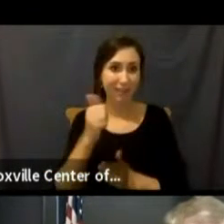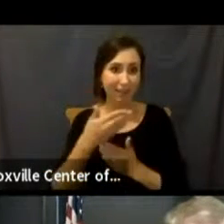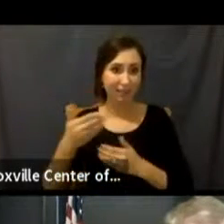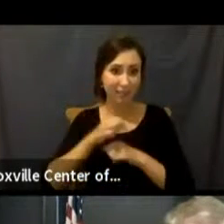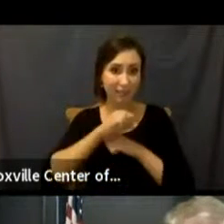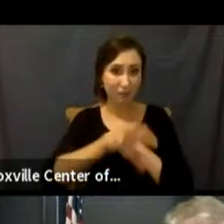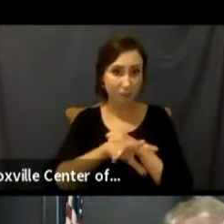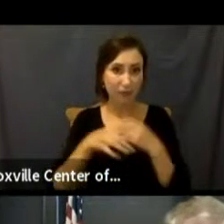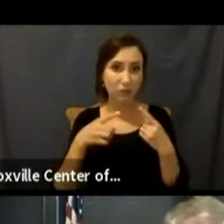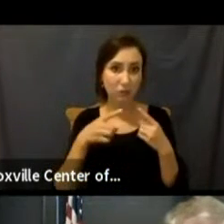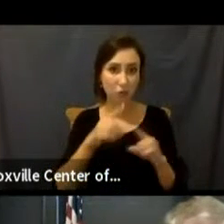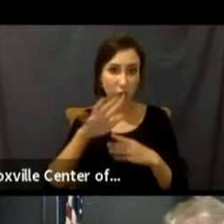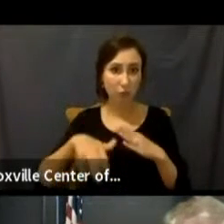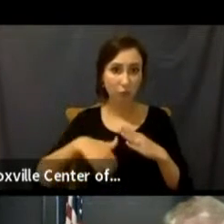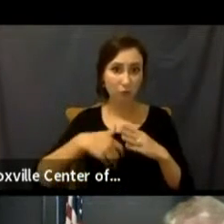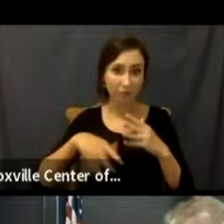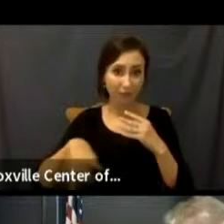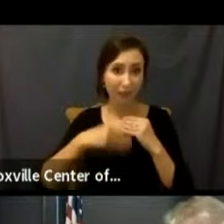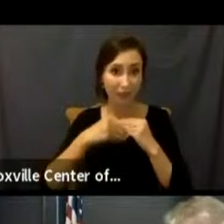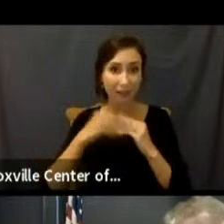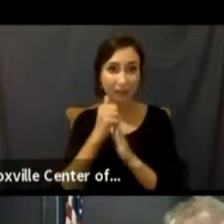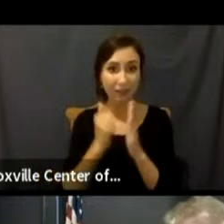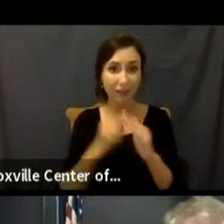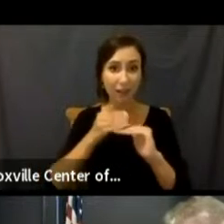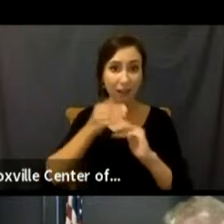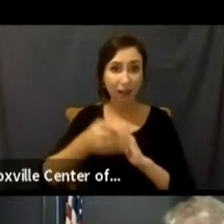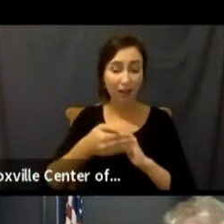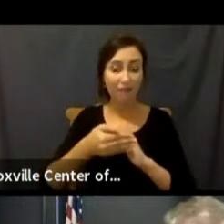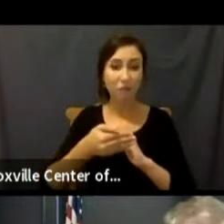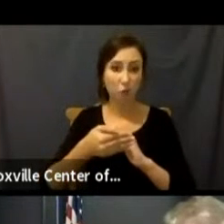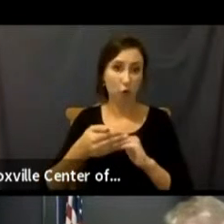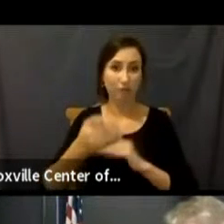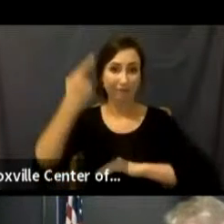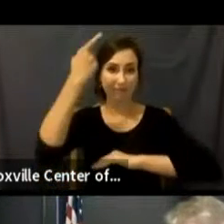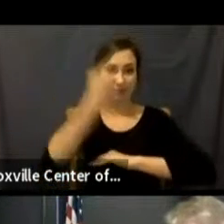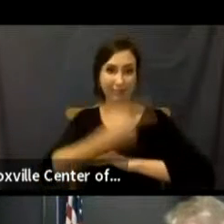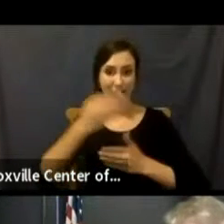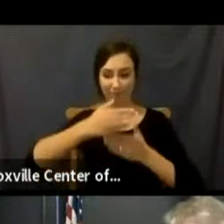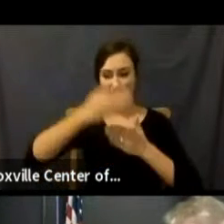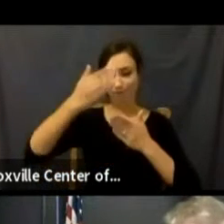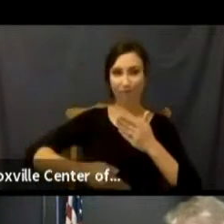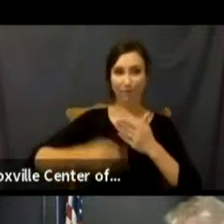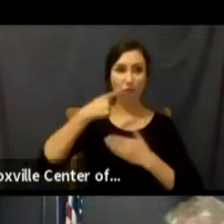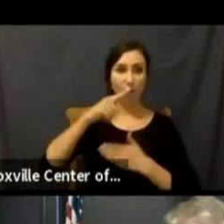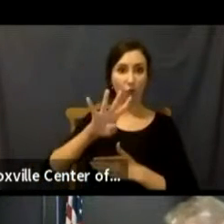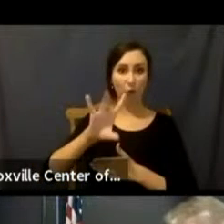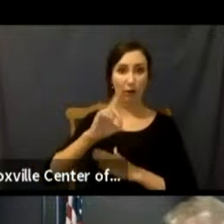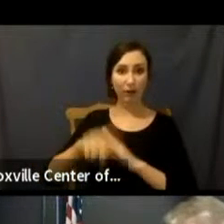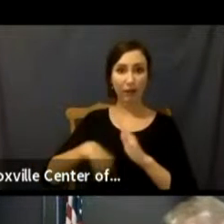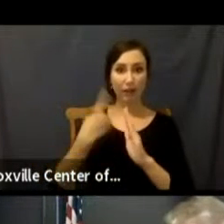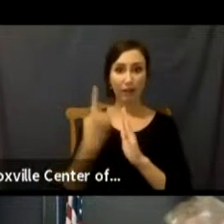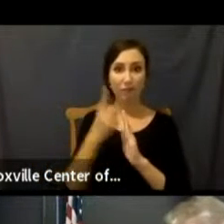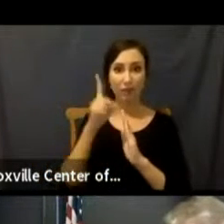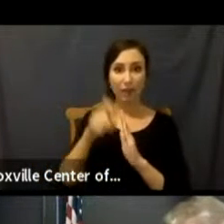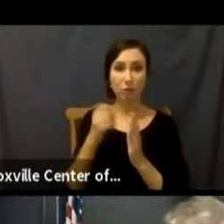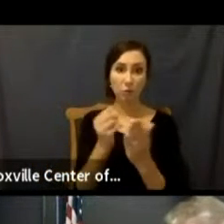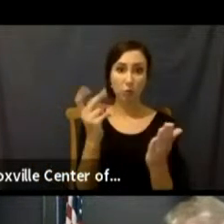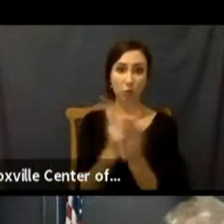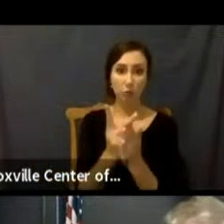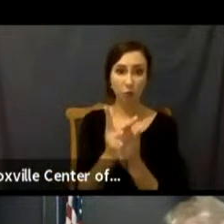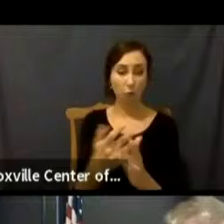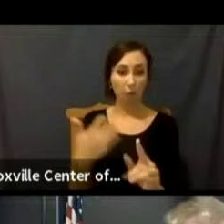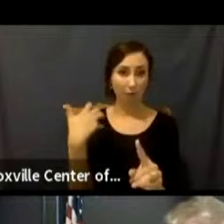submitted to be placed on the agenda after the deadline, that 48-hour deadline, needs to be approved by the chair,